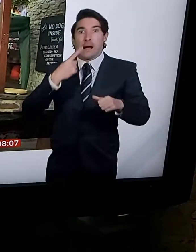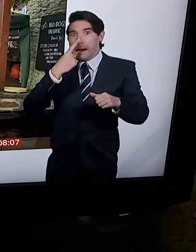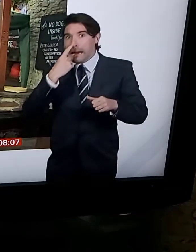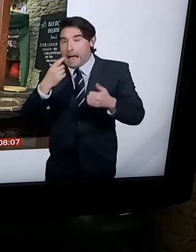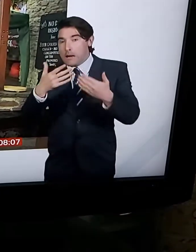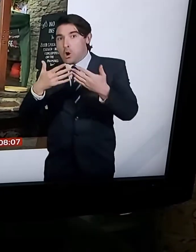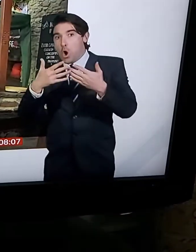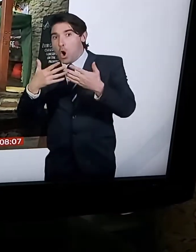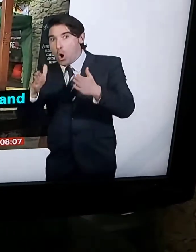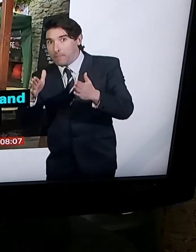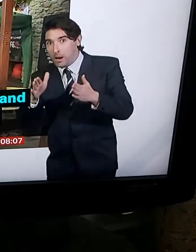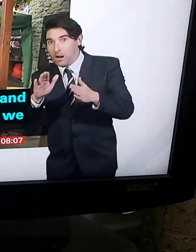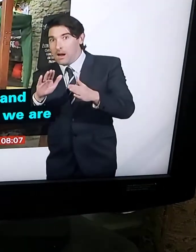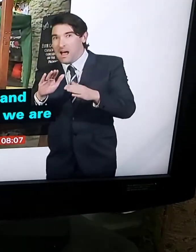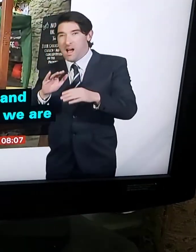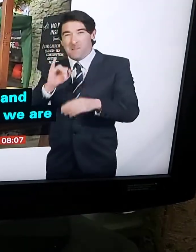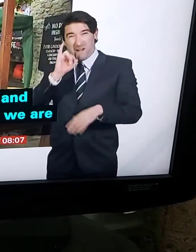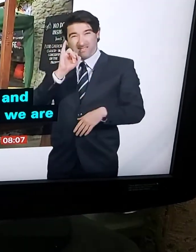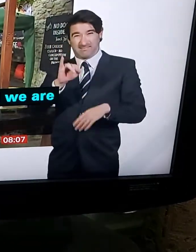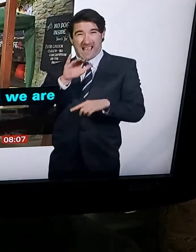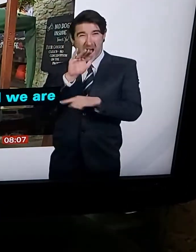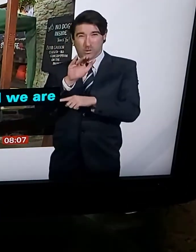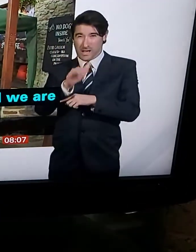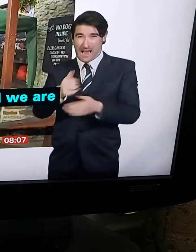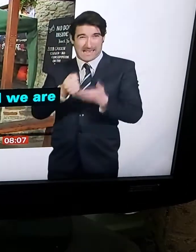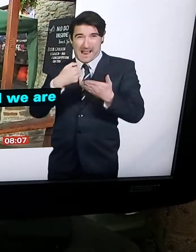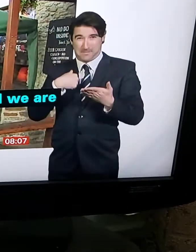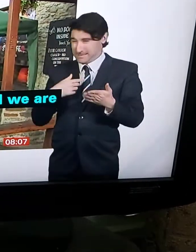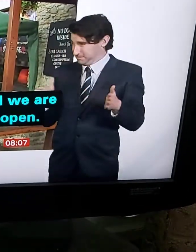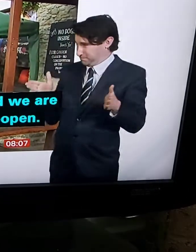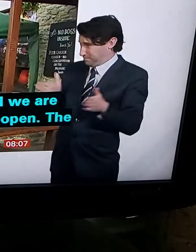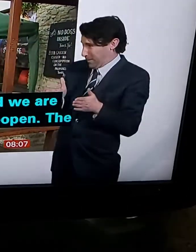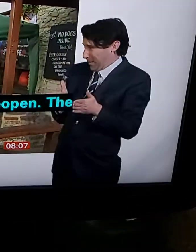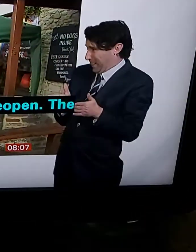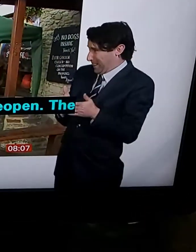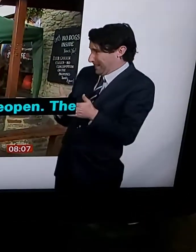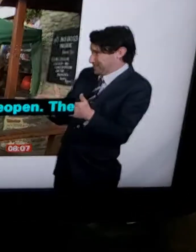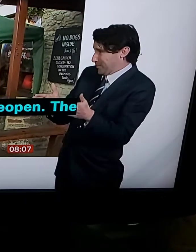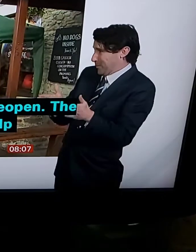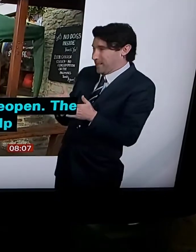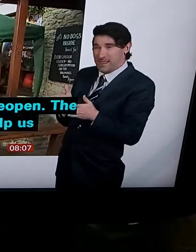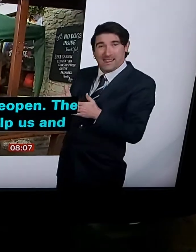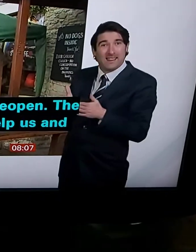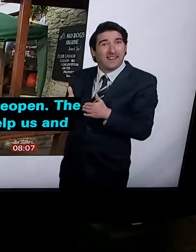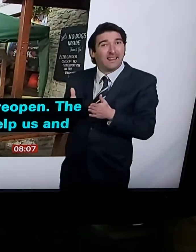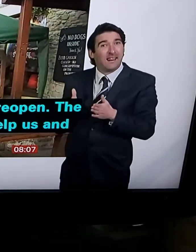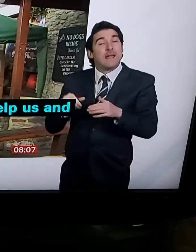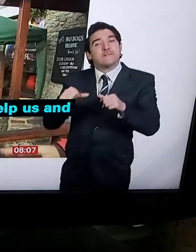of place, but outside space, and I've got a lot of people around the town.